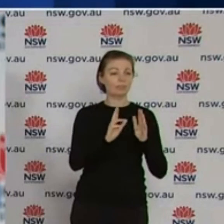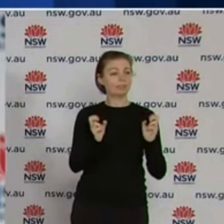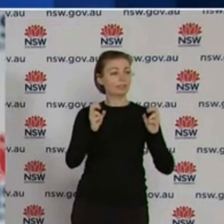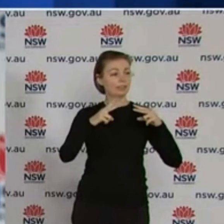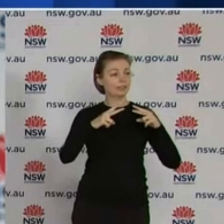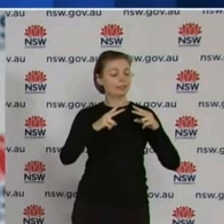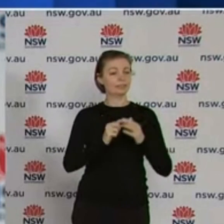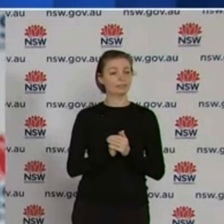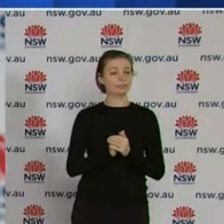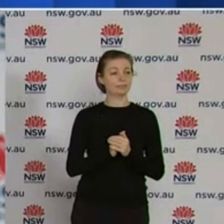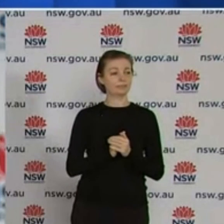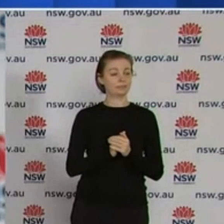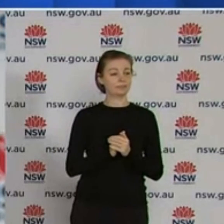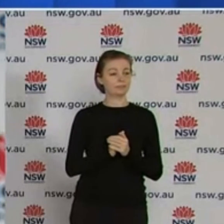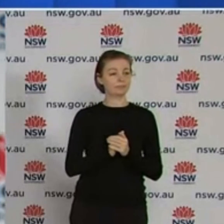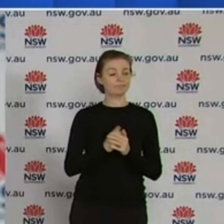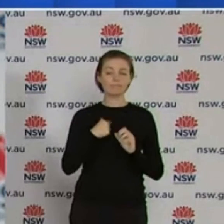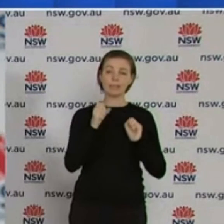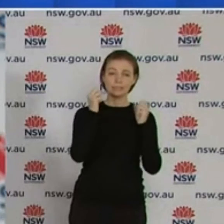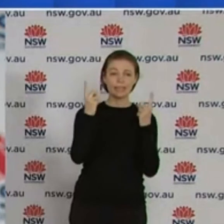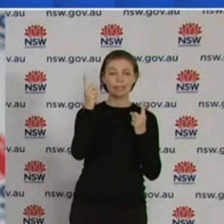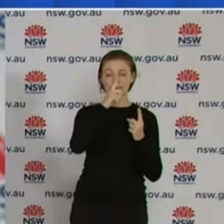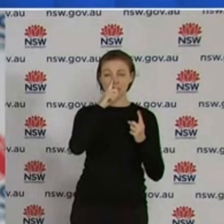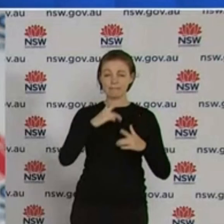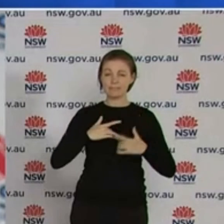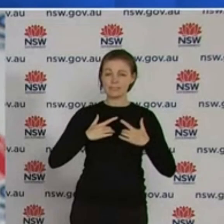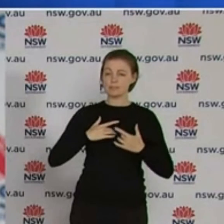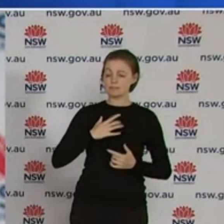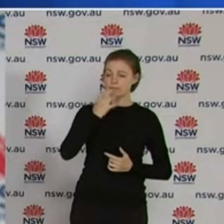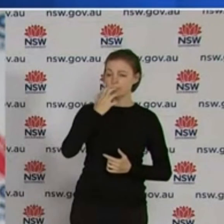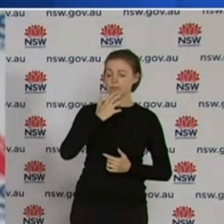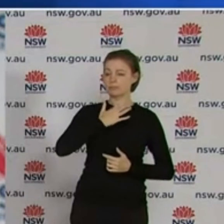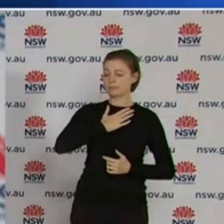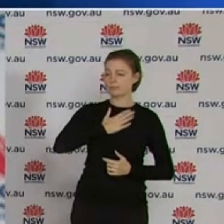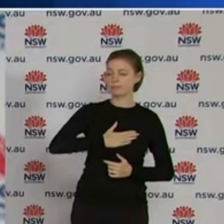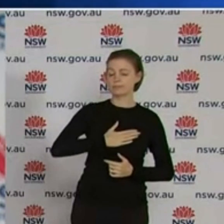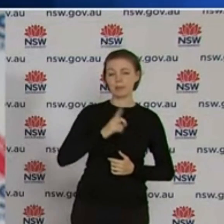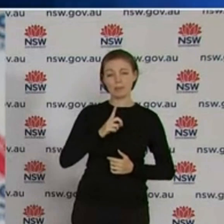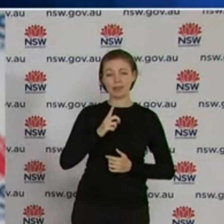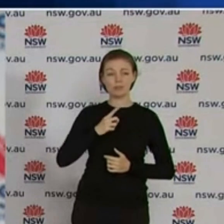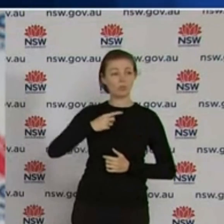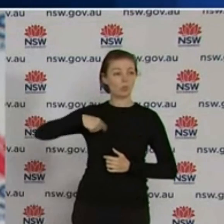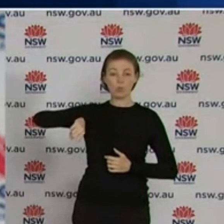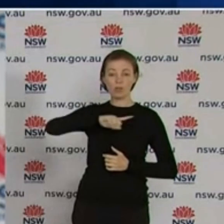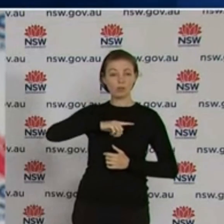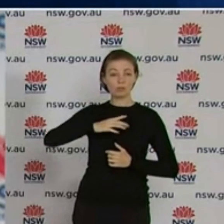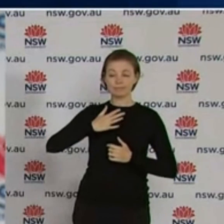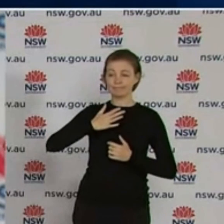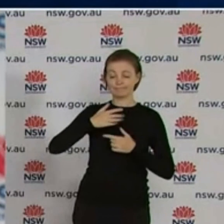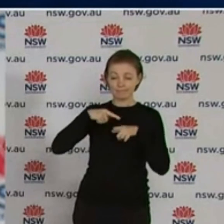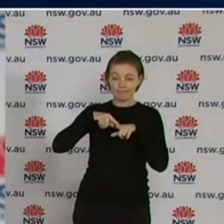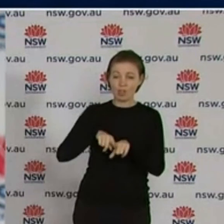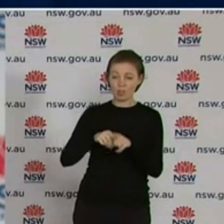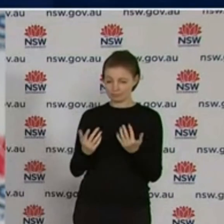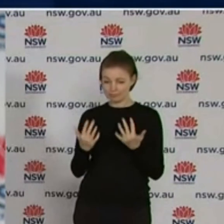we may not have needed to. So I can appreciate how people feel like that. But we've just followed the stats. We've just done what we've needed